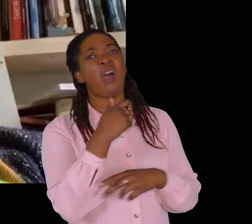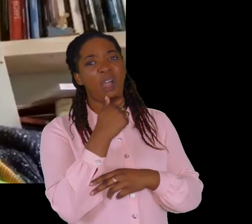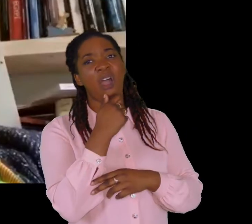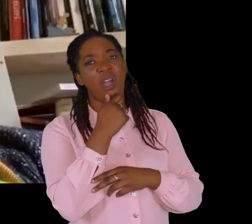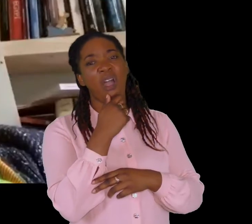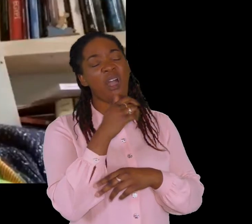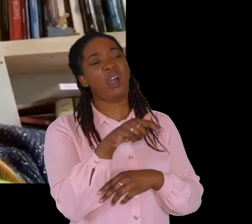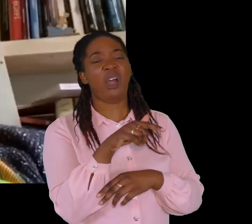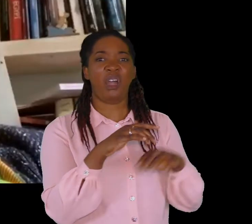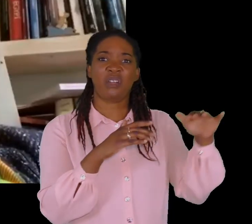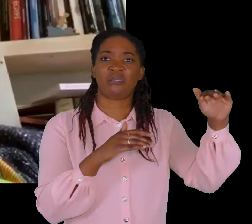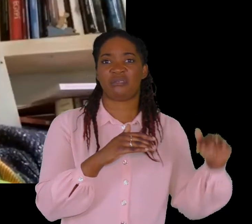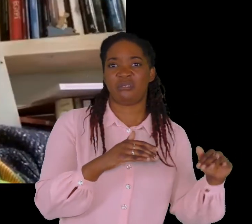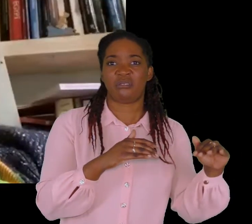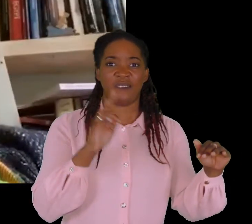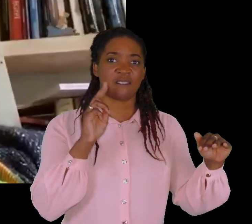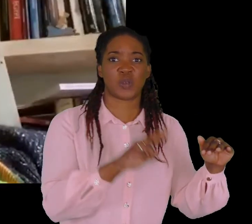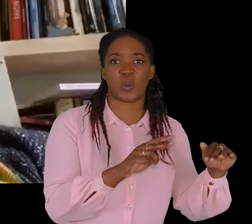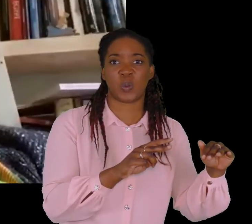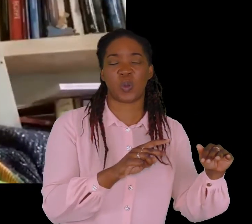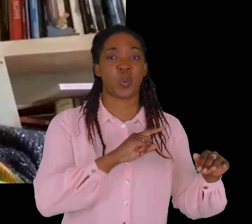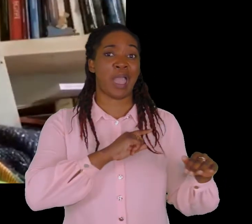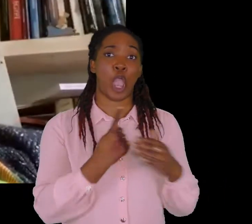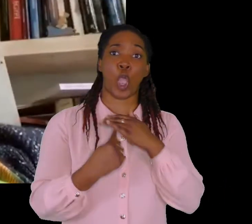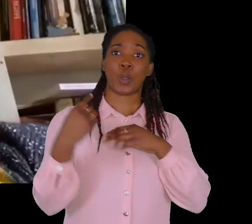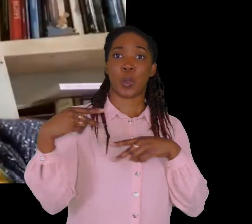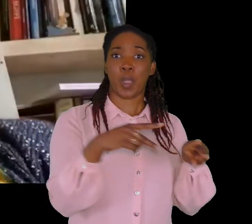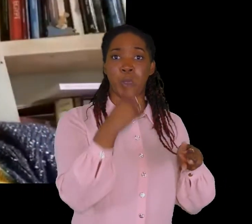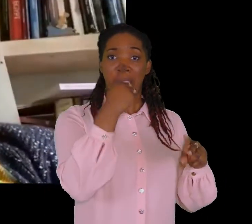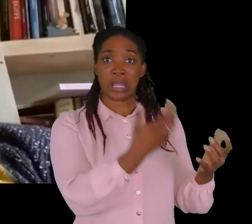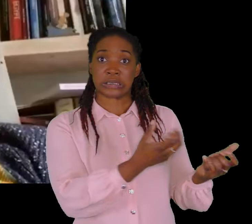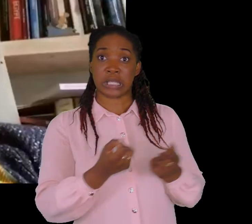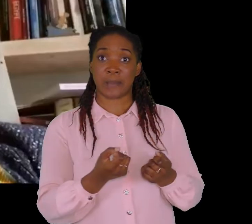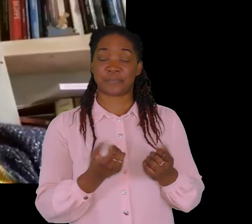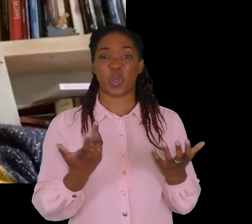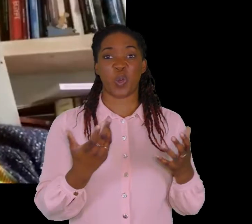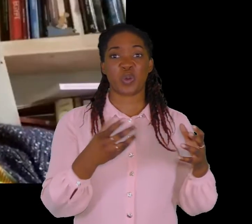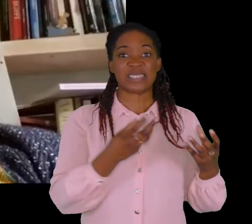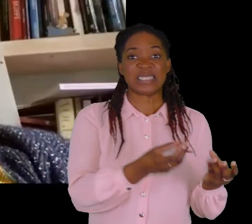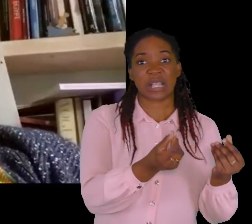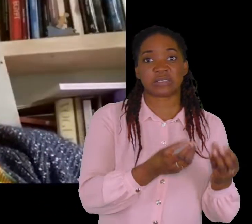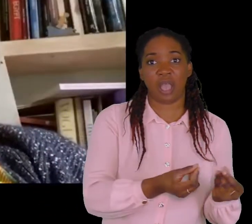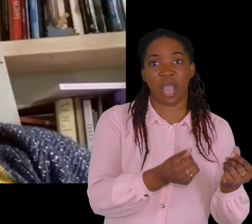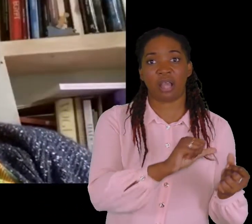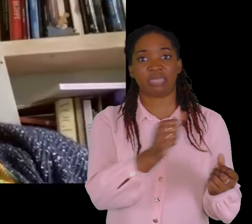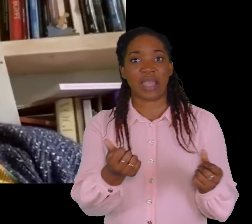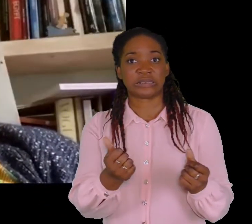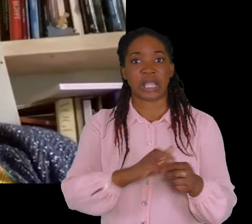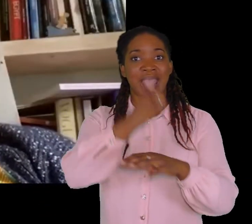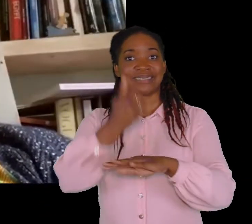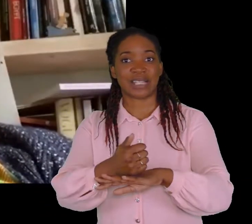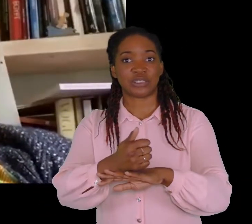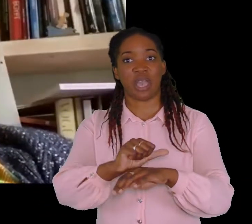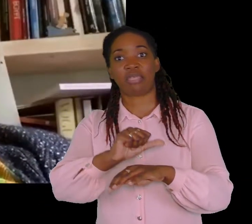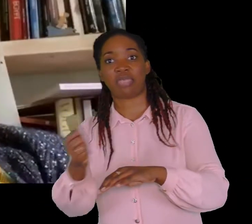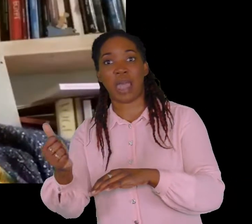only way. You know, you move from doing textile work to doing installation. You move from painting to doing installation.